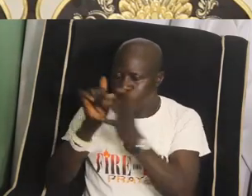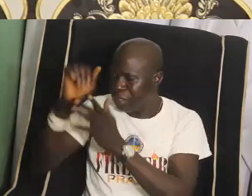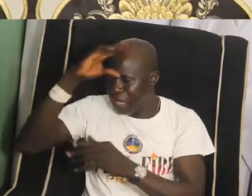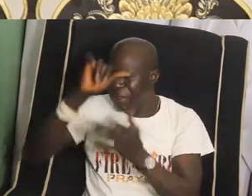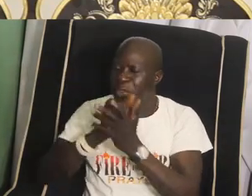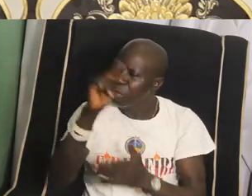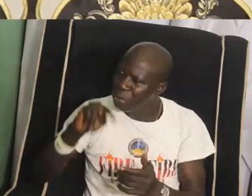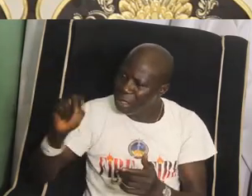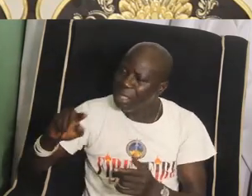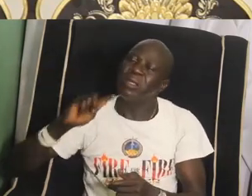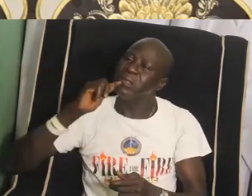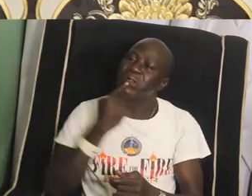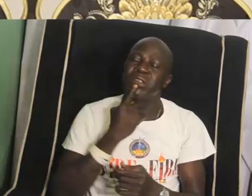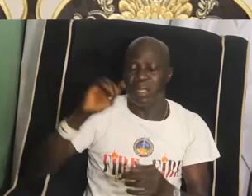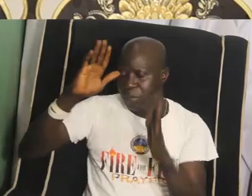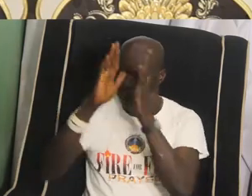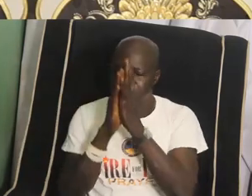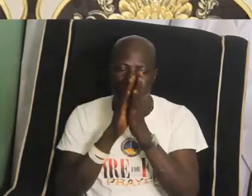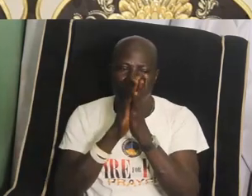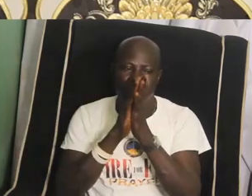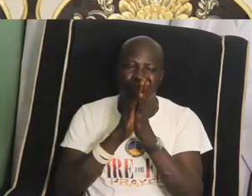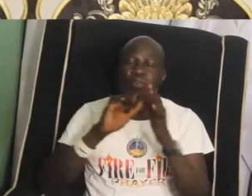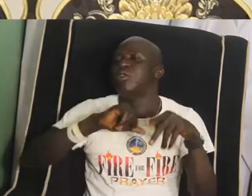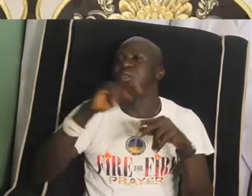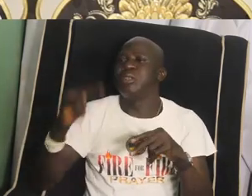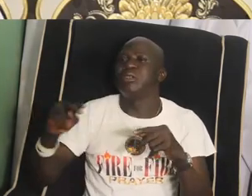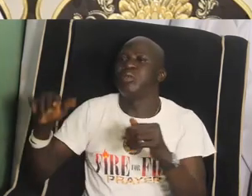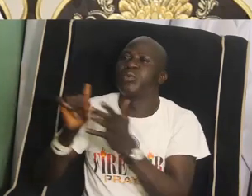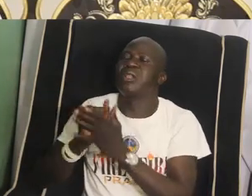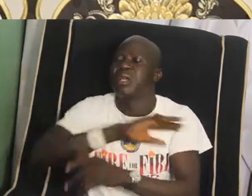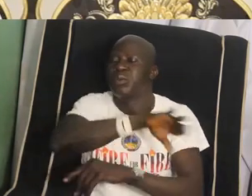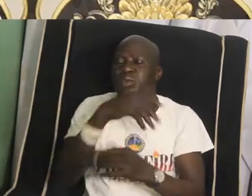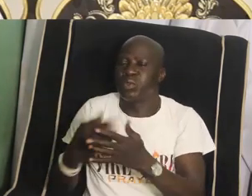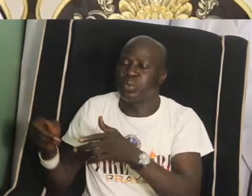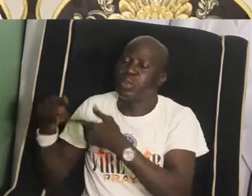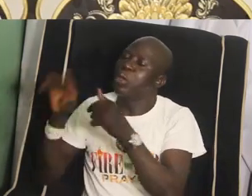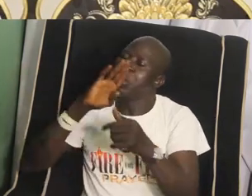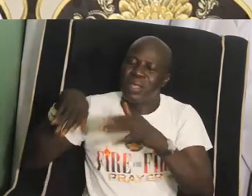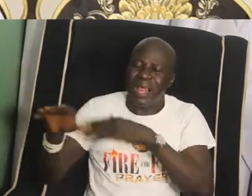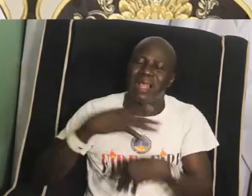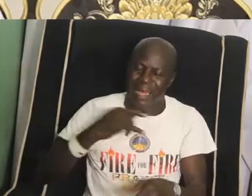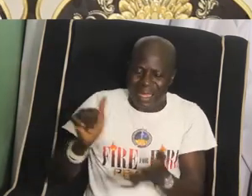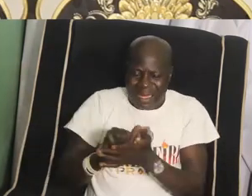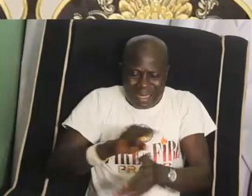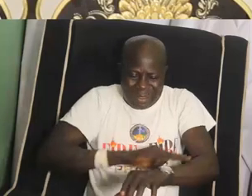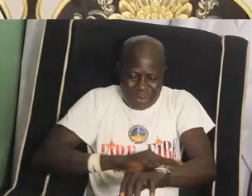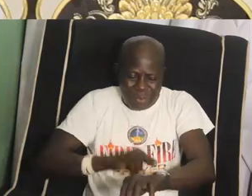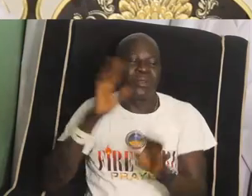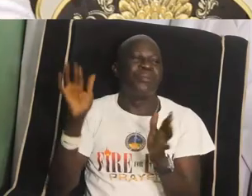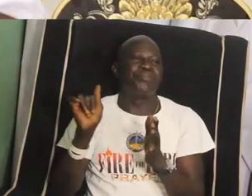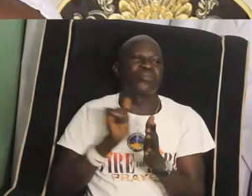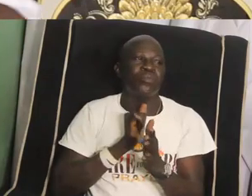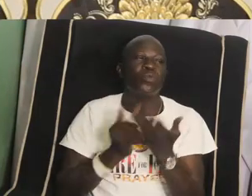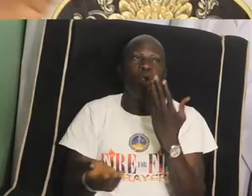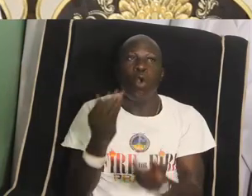You need serious prayer. ojuju ara to se pe e